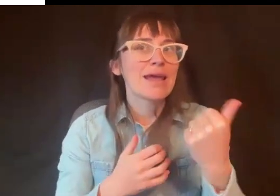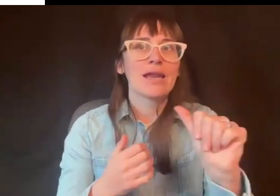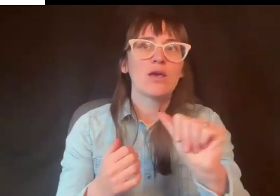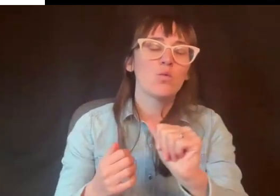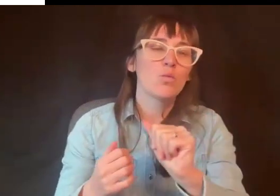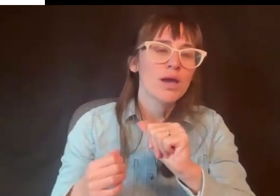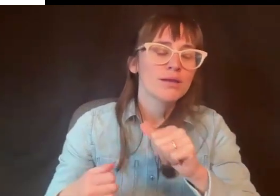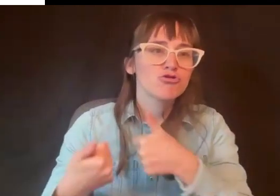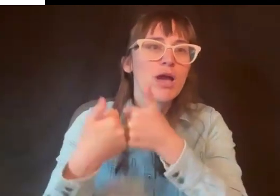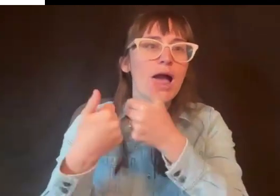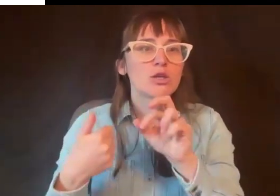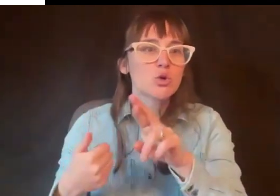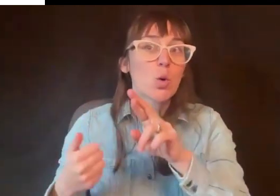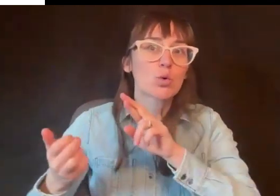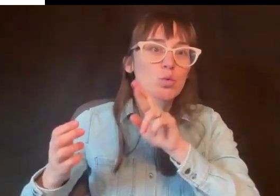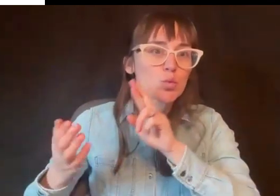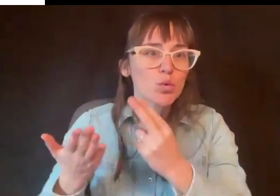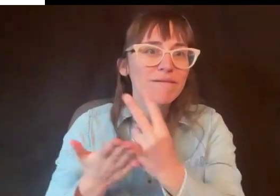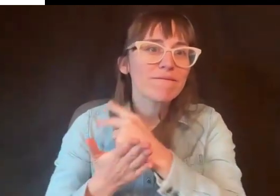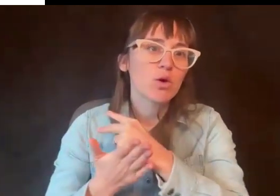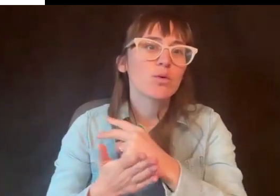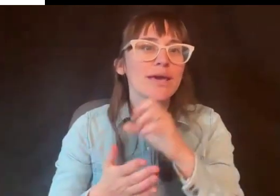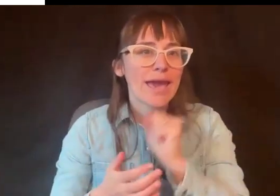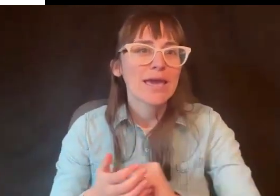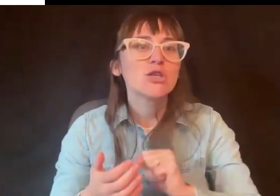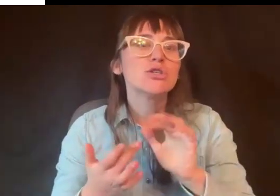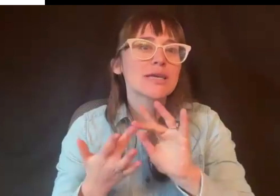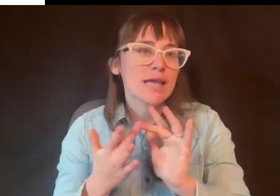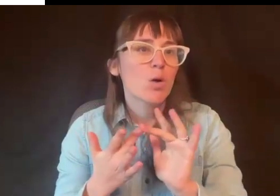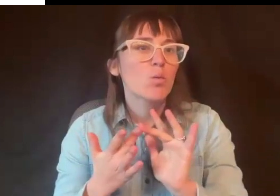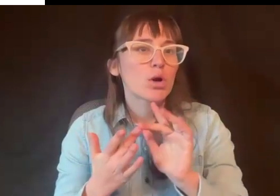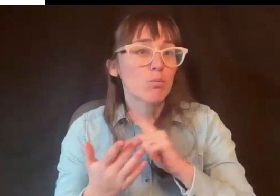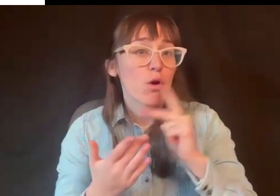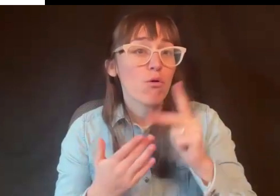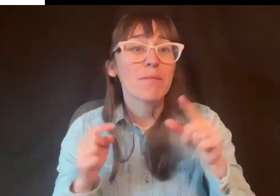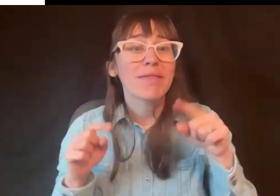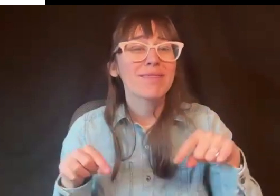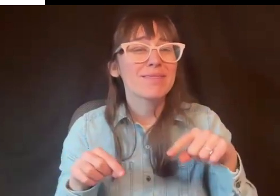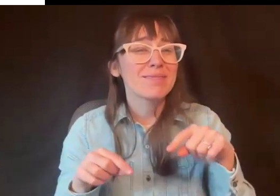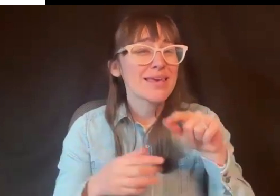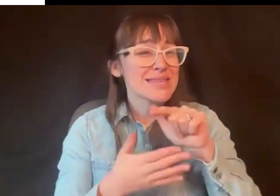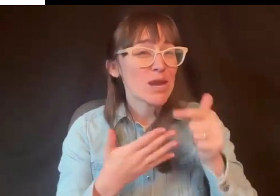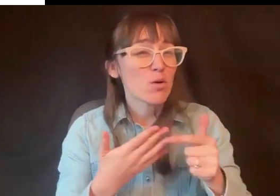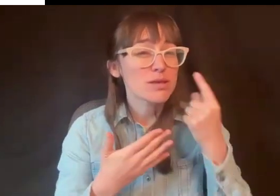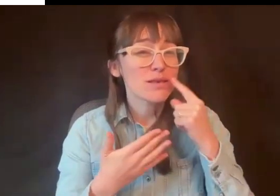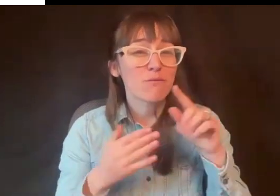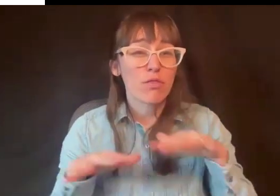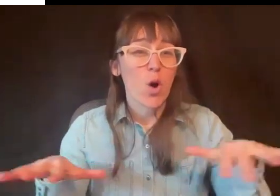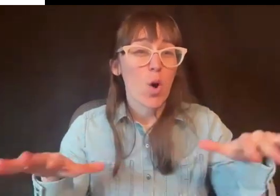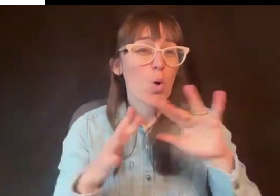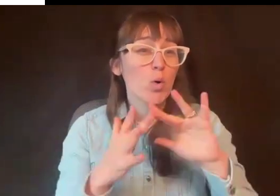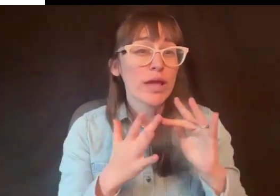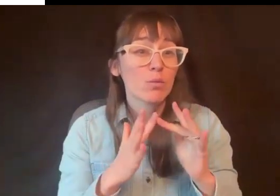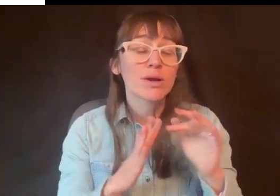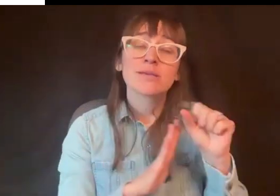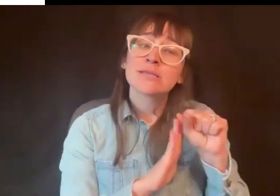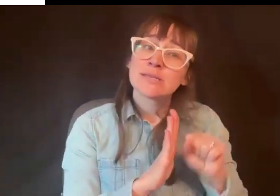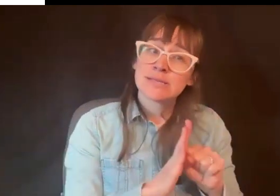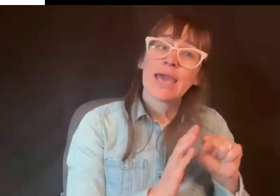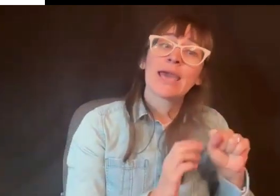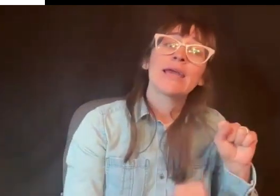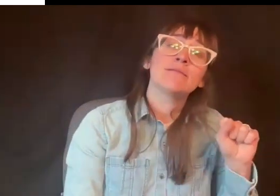programming. We are doing this webinar series for the entire aging network. While state units on aging are responsible